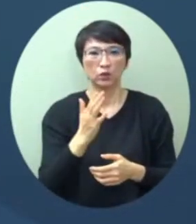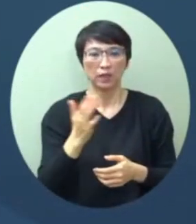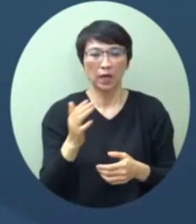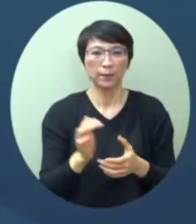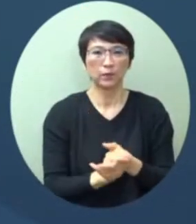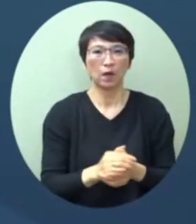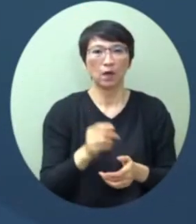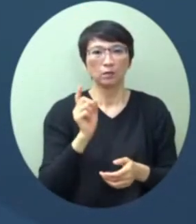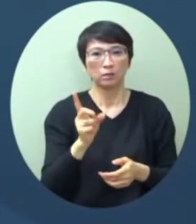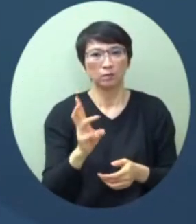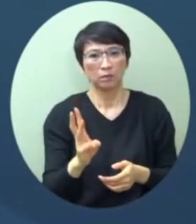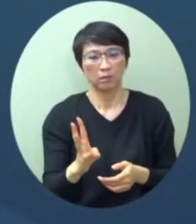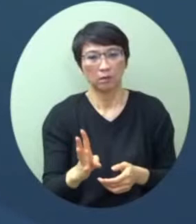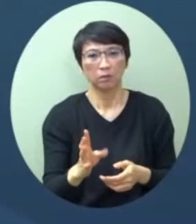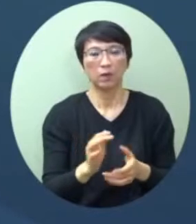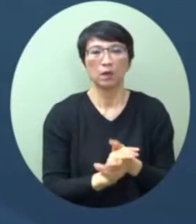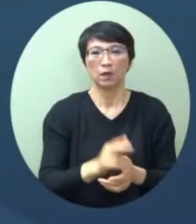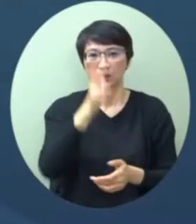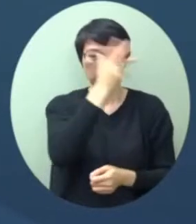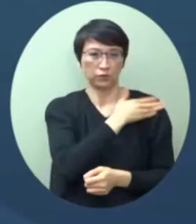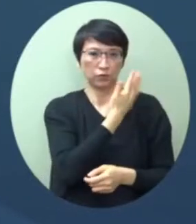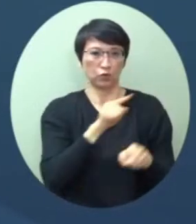testing operation, every time